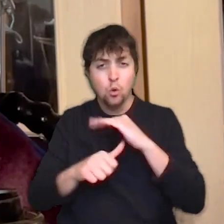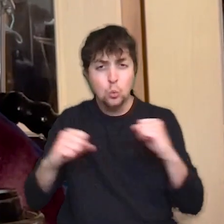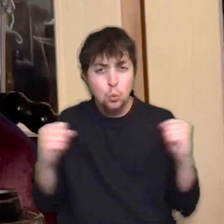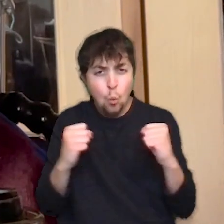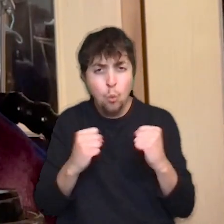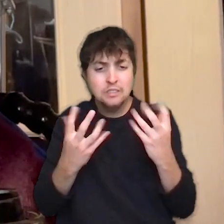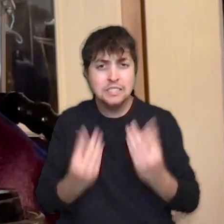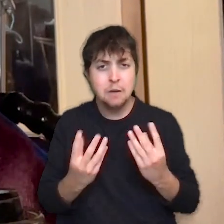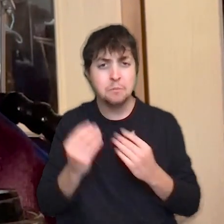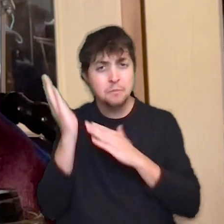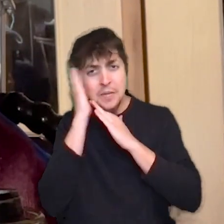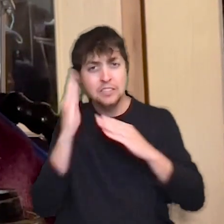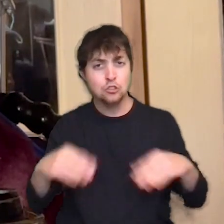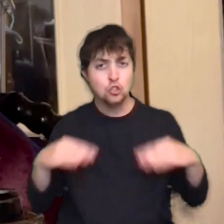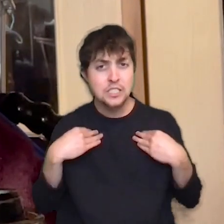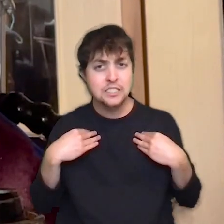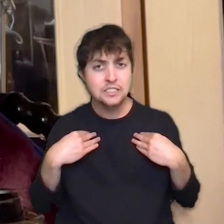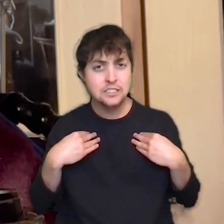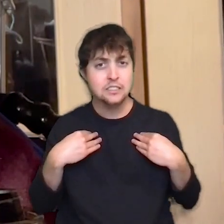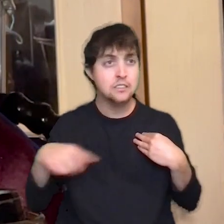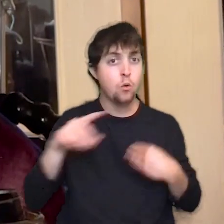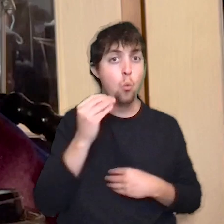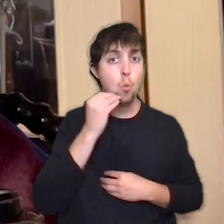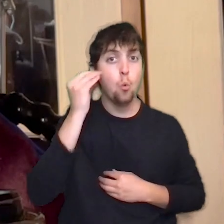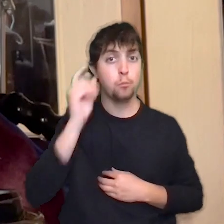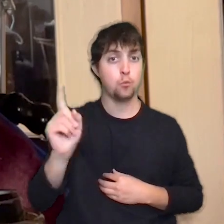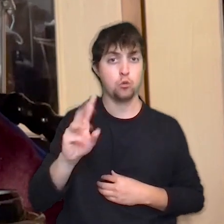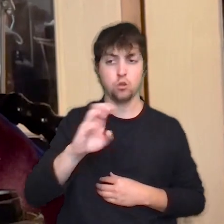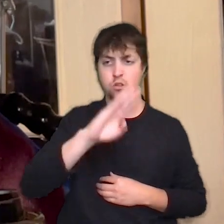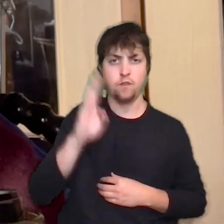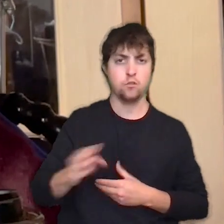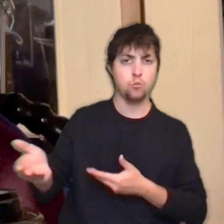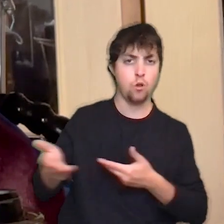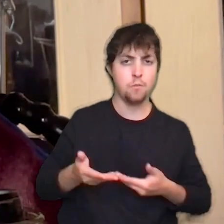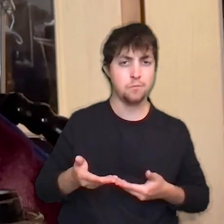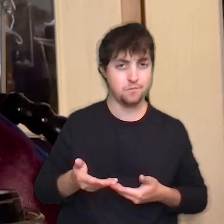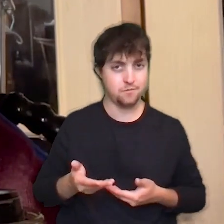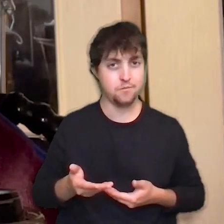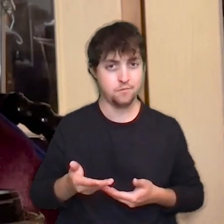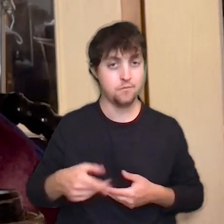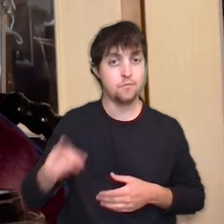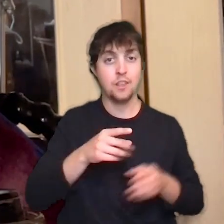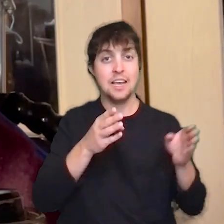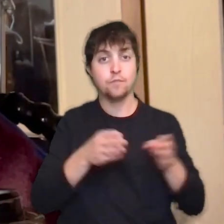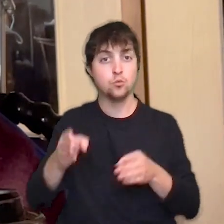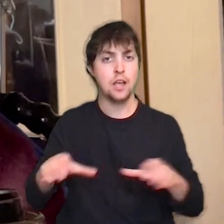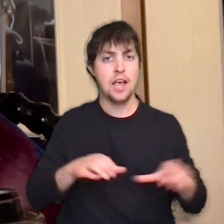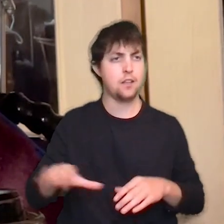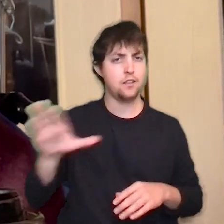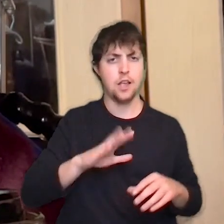and sprawling on the cold, damp bed sheets of homes where we were never welcome.